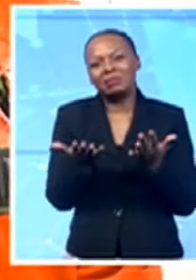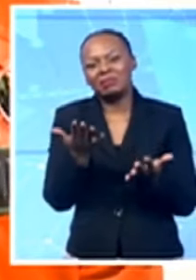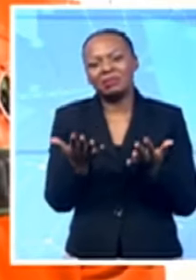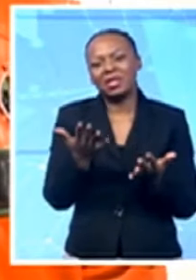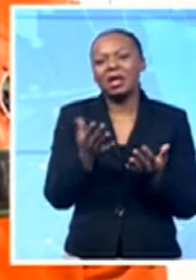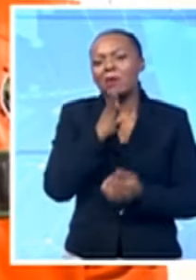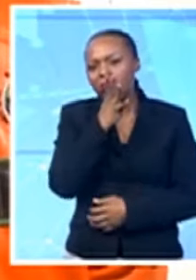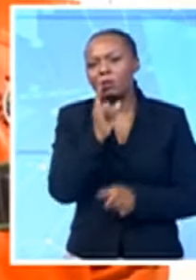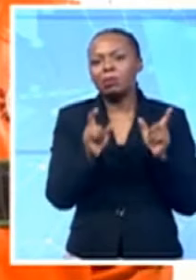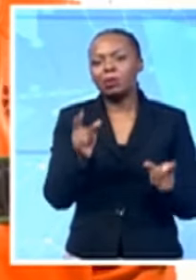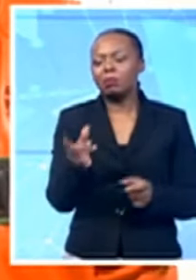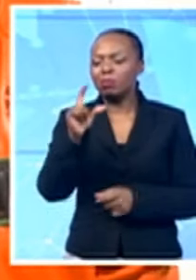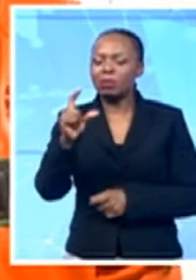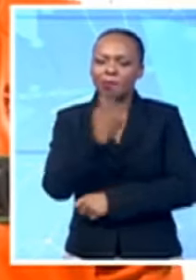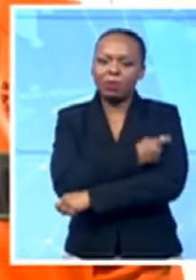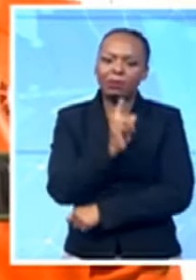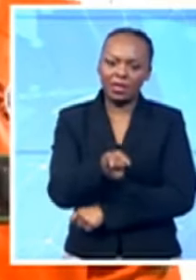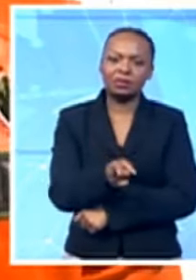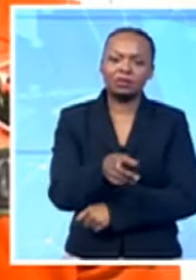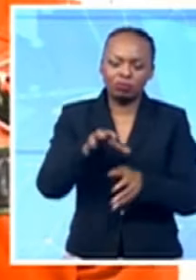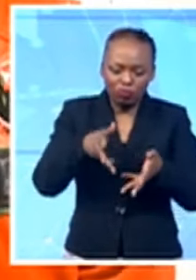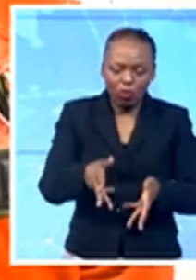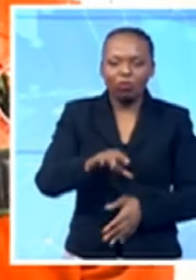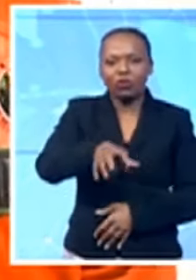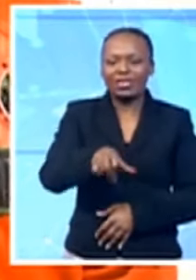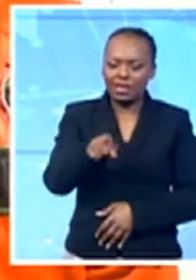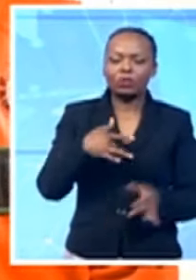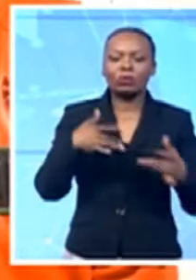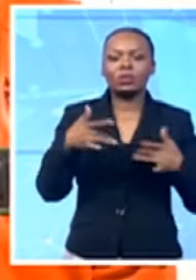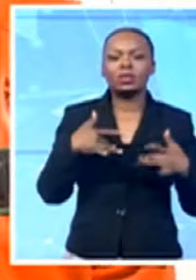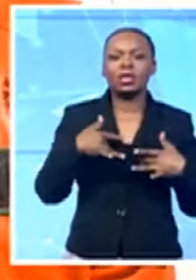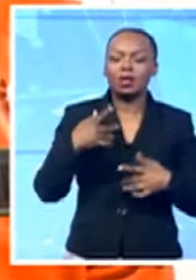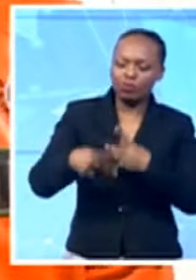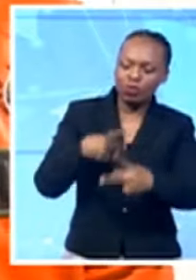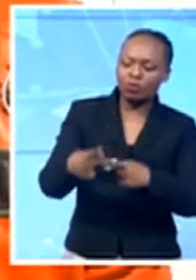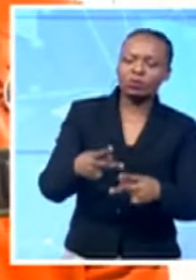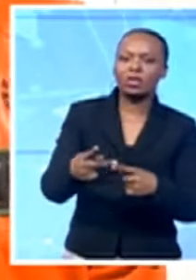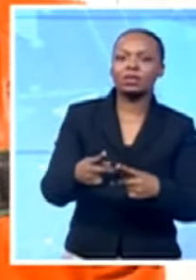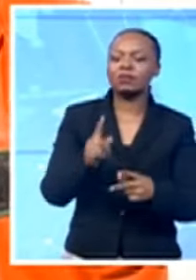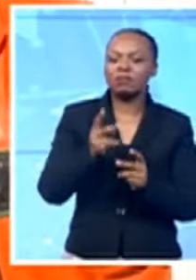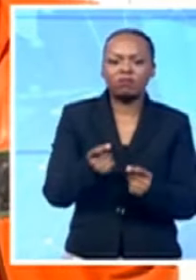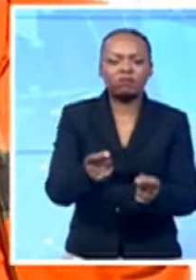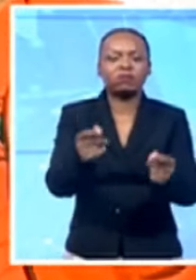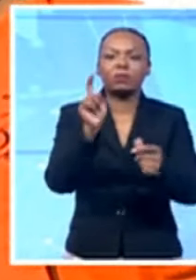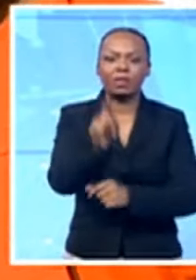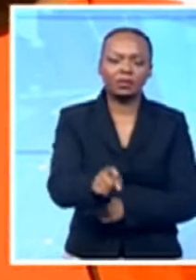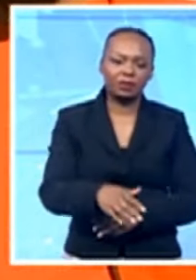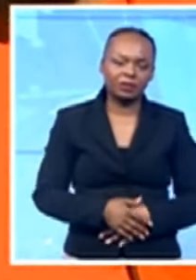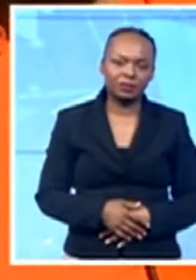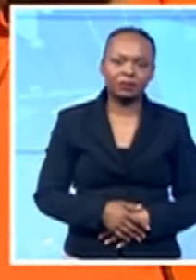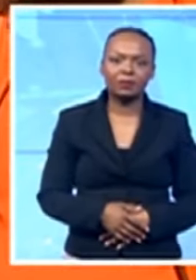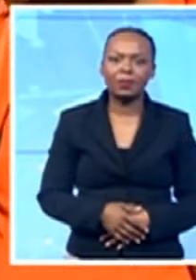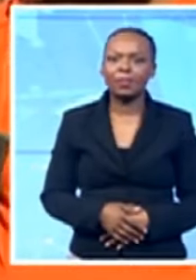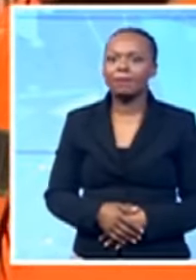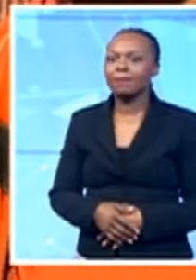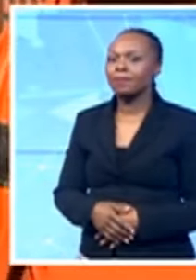that this process must really be amplified. Thank you very much, Mr. Makafane. Mr. Makafane, the Provincial